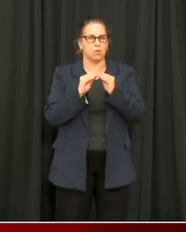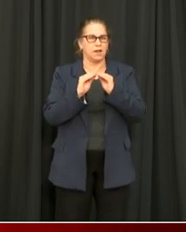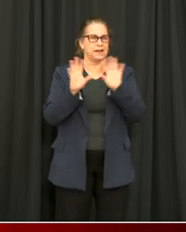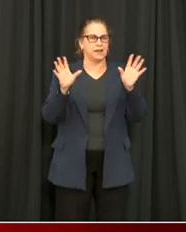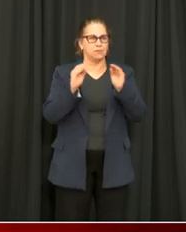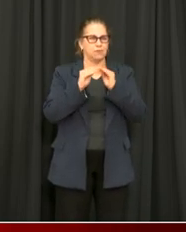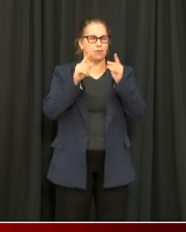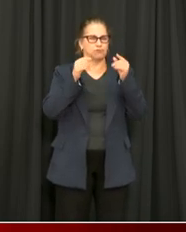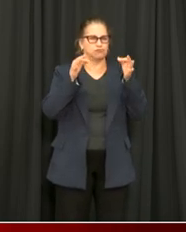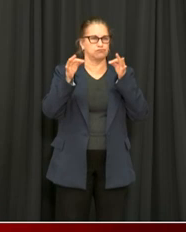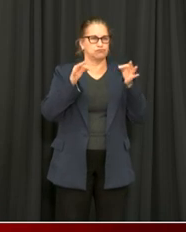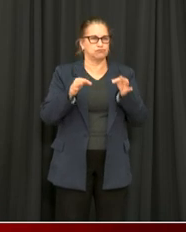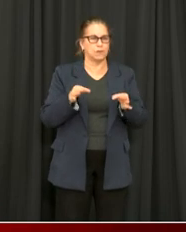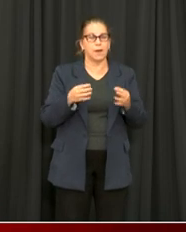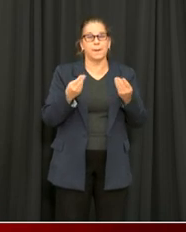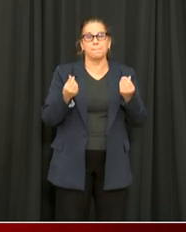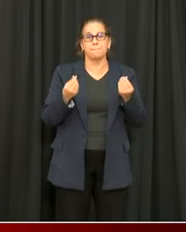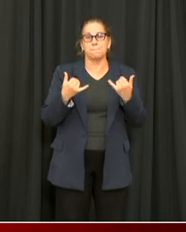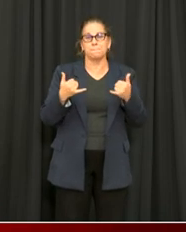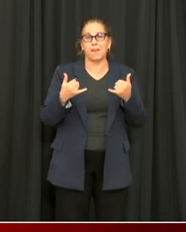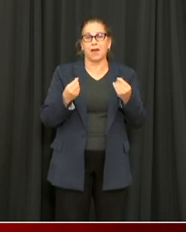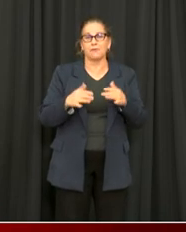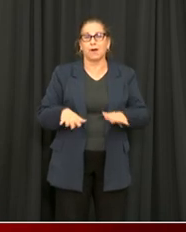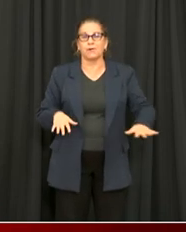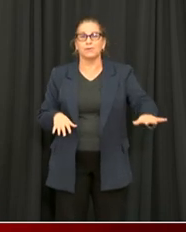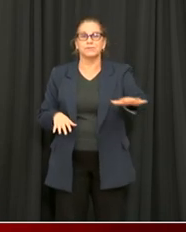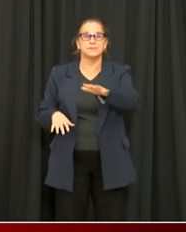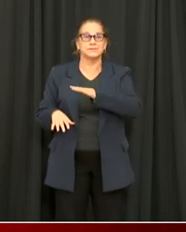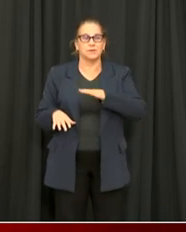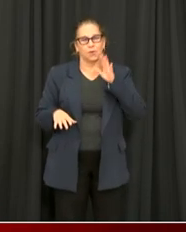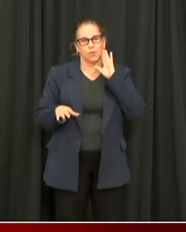fields. We will not be permitting